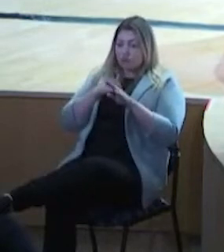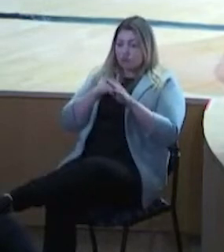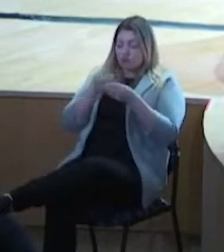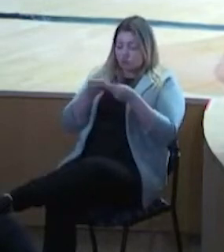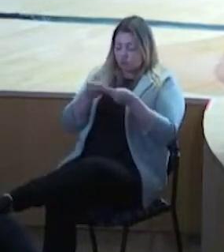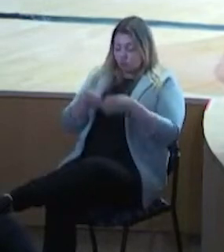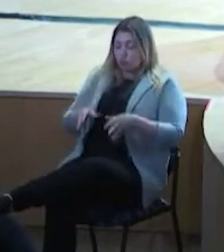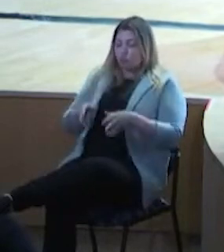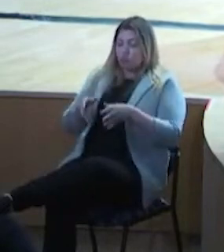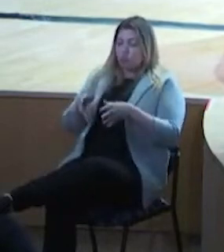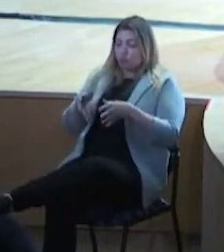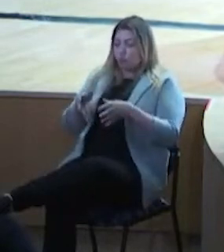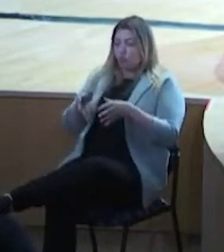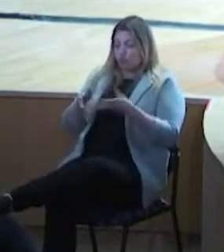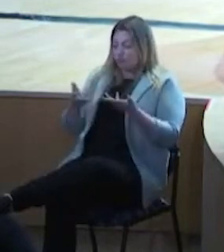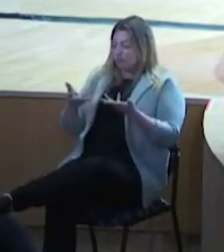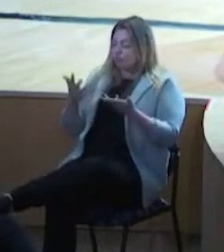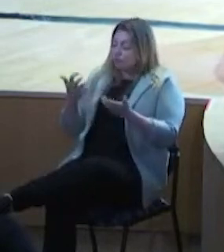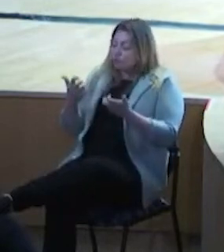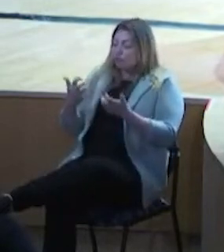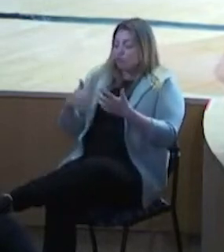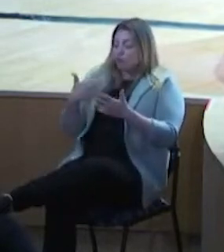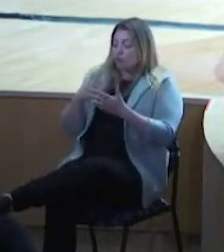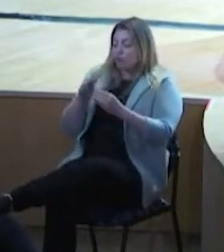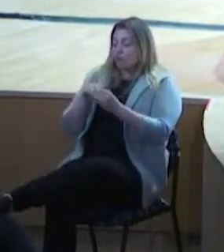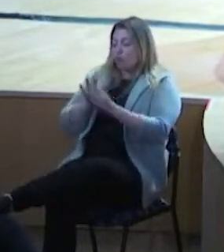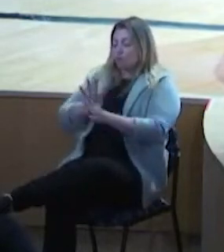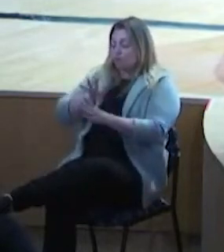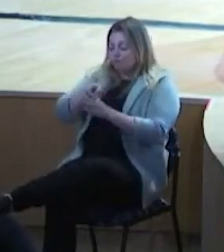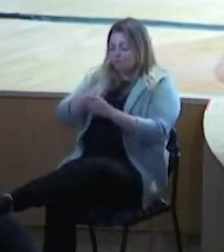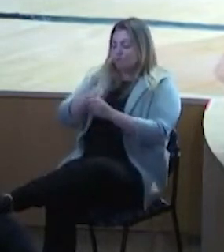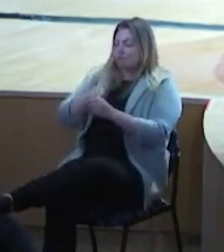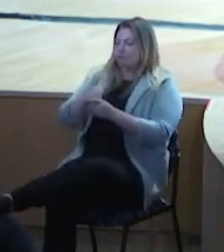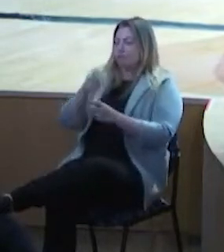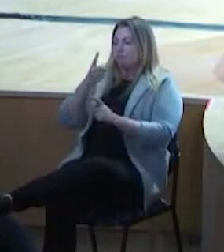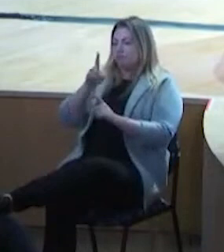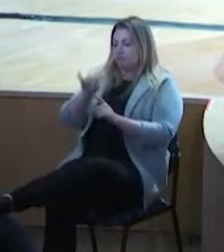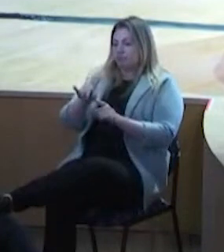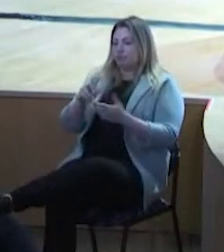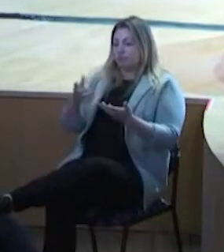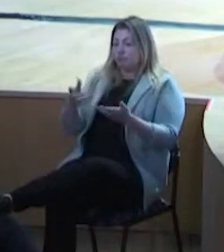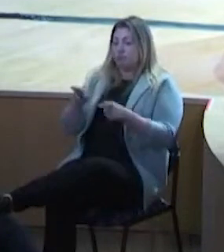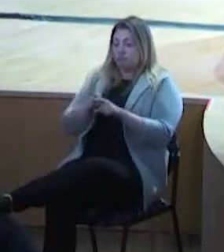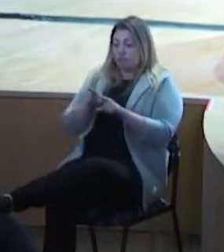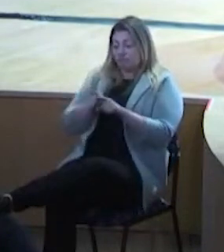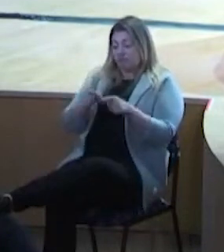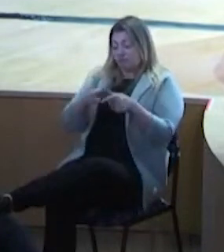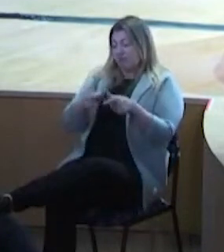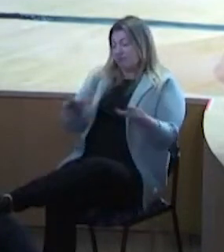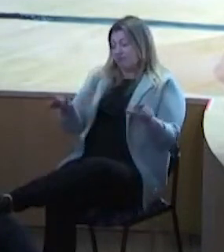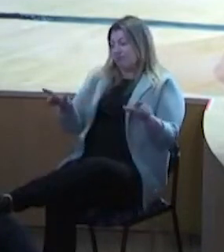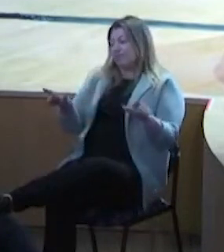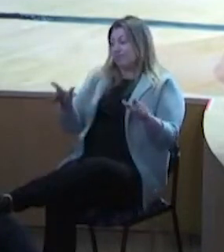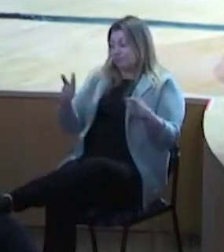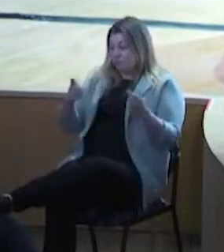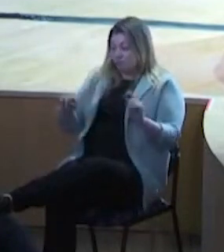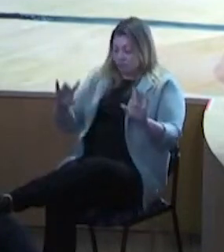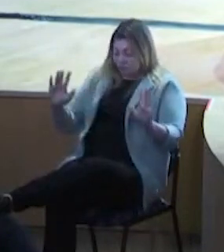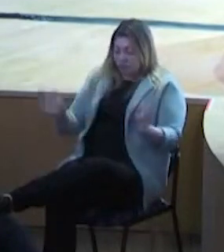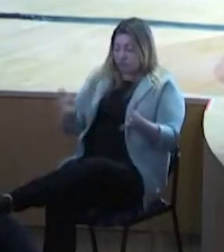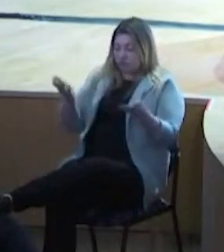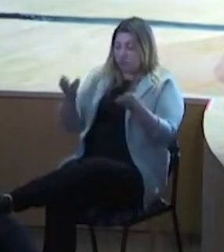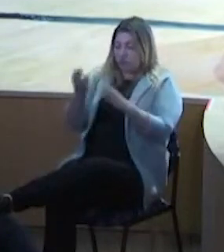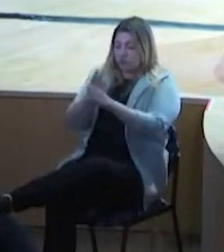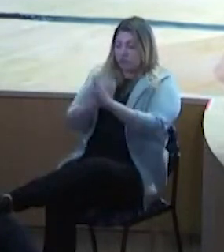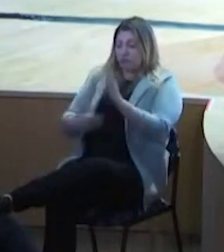to be more involved in that aspect. So also language revitalization, I think, is